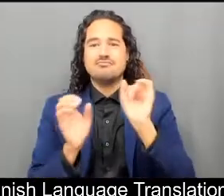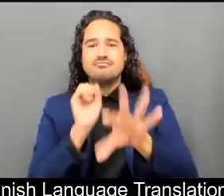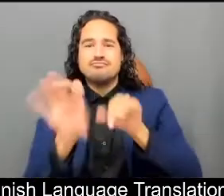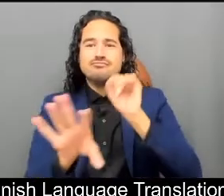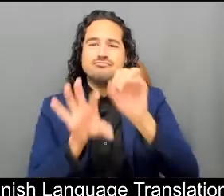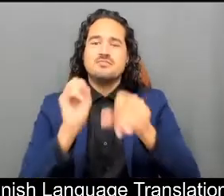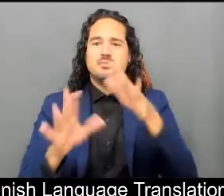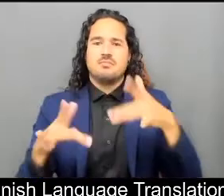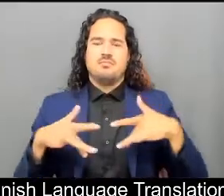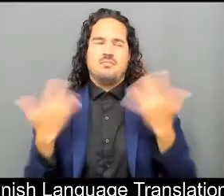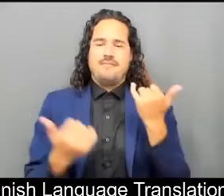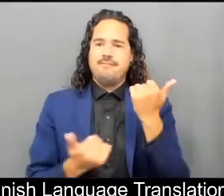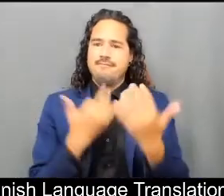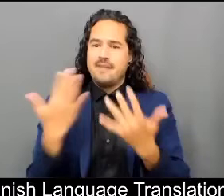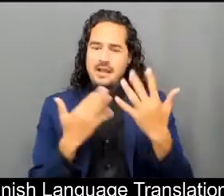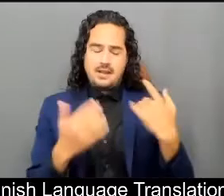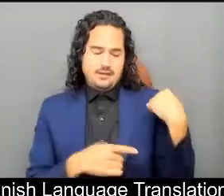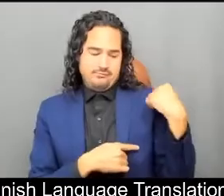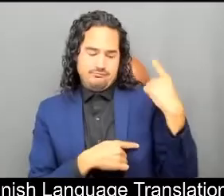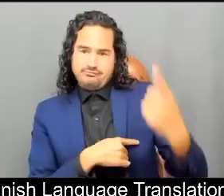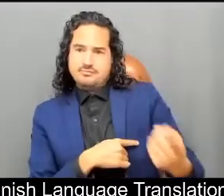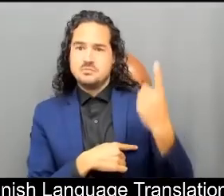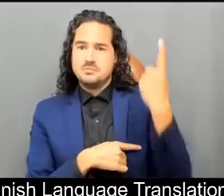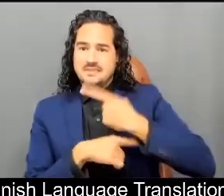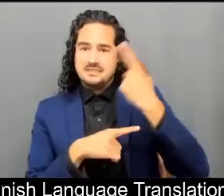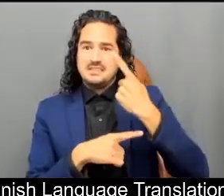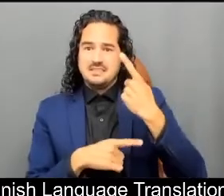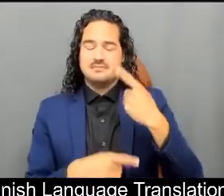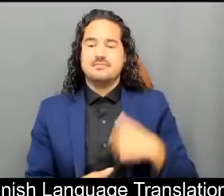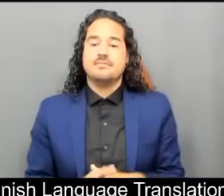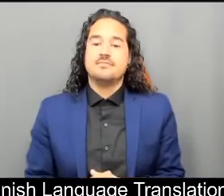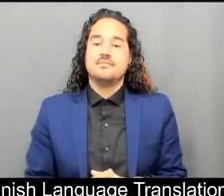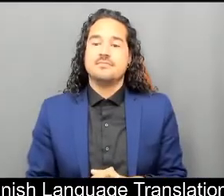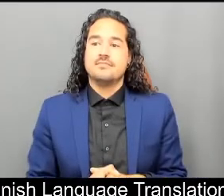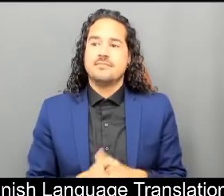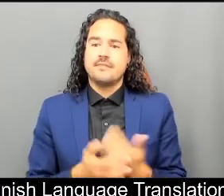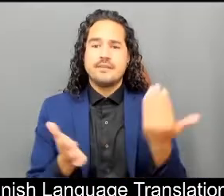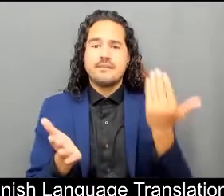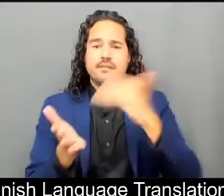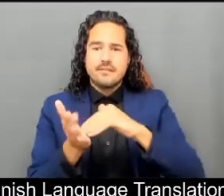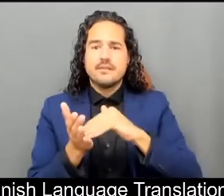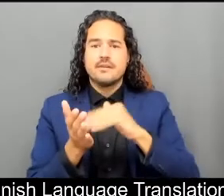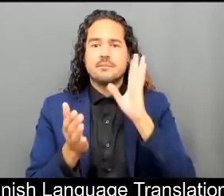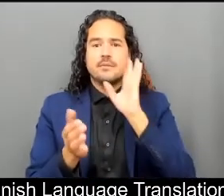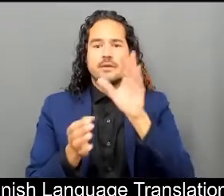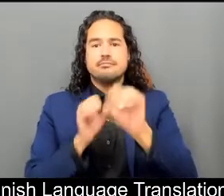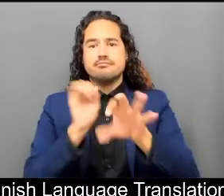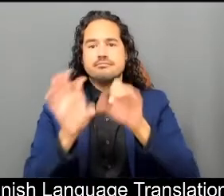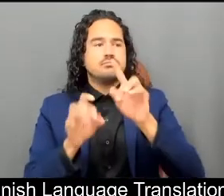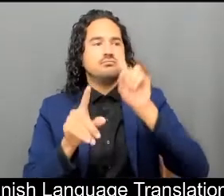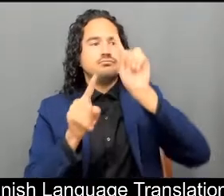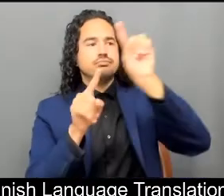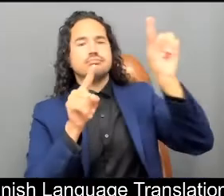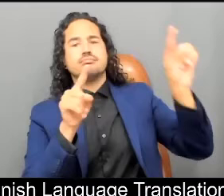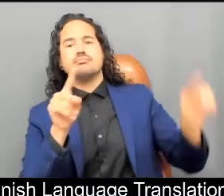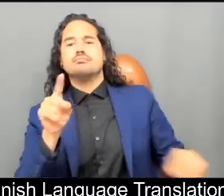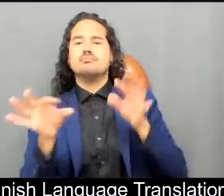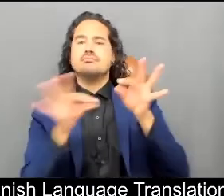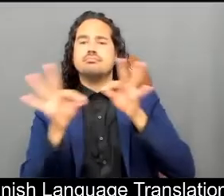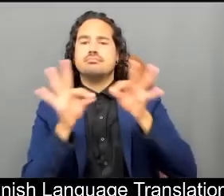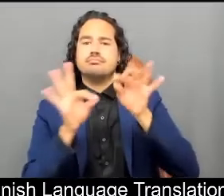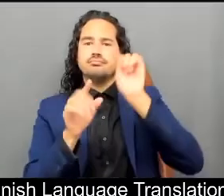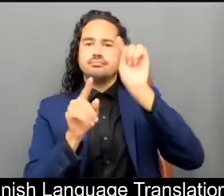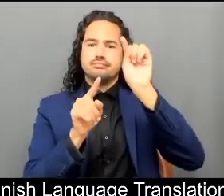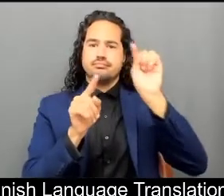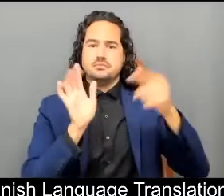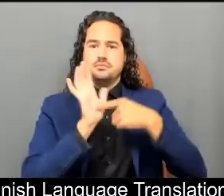last 24 hours. Once again, we'll take a little walk around the fire. Before I do that, I'll also explain to you a